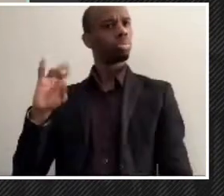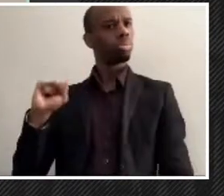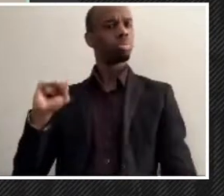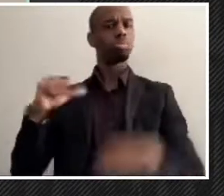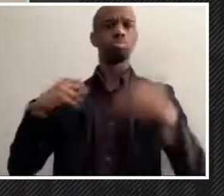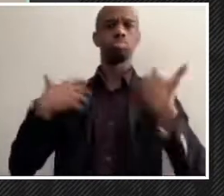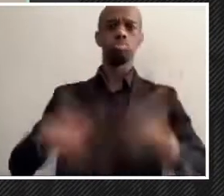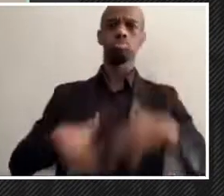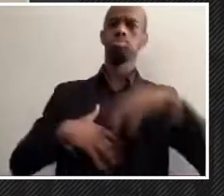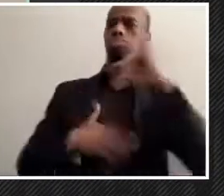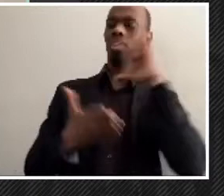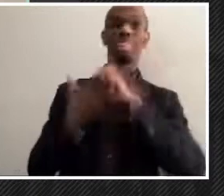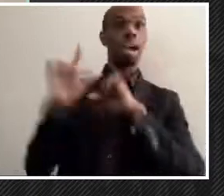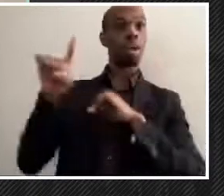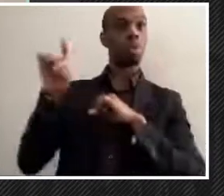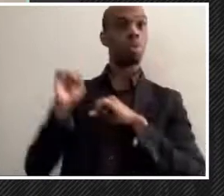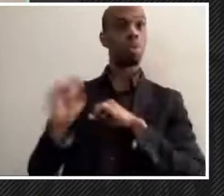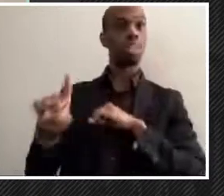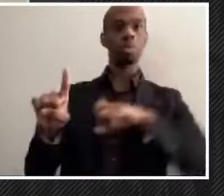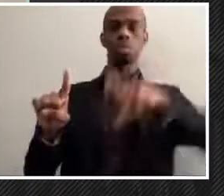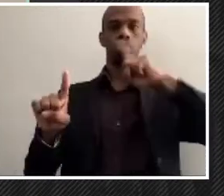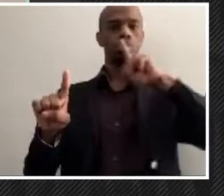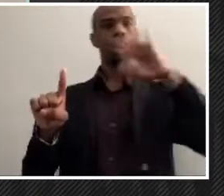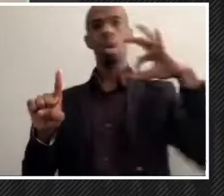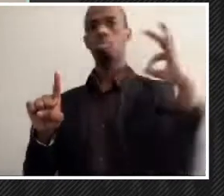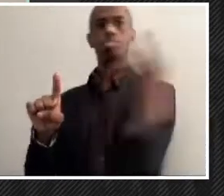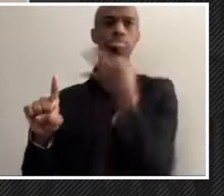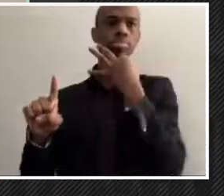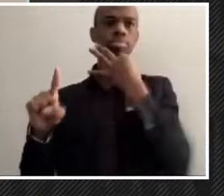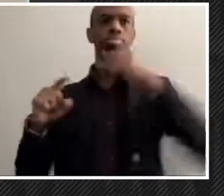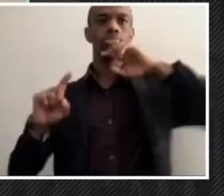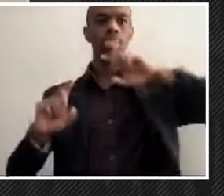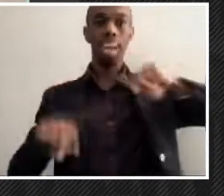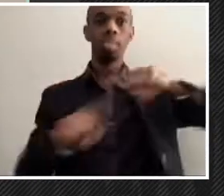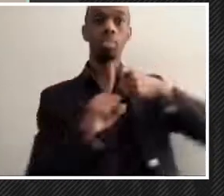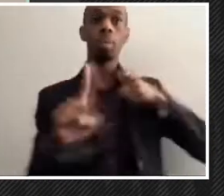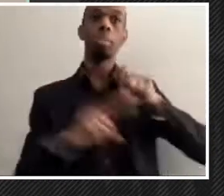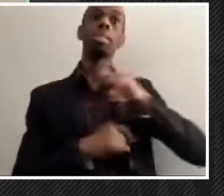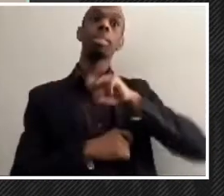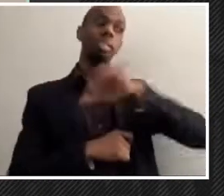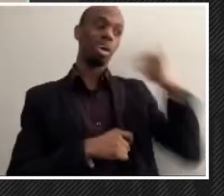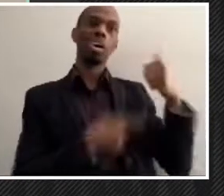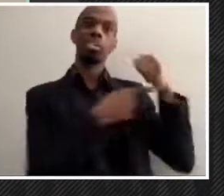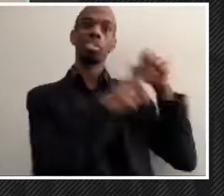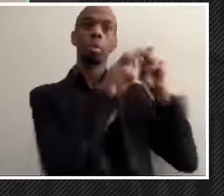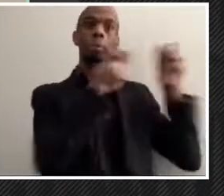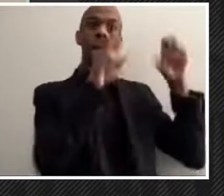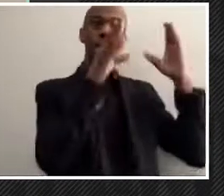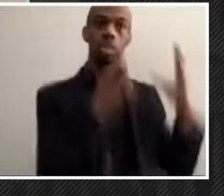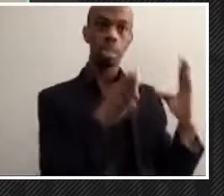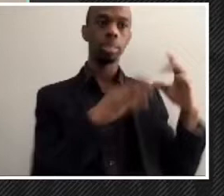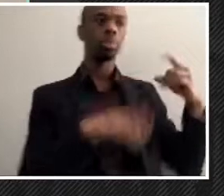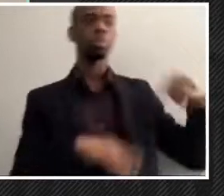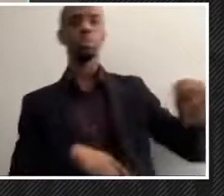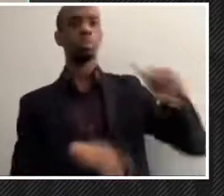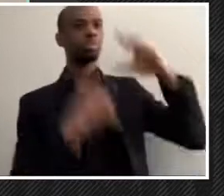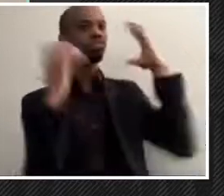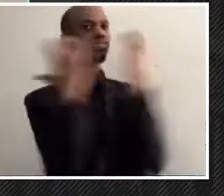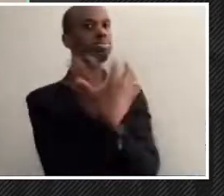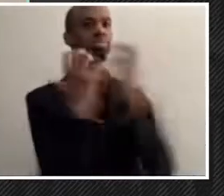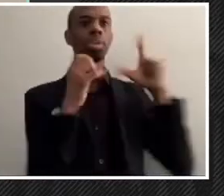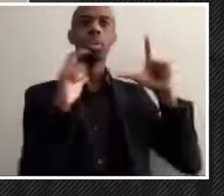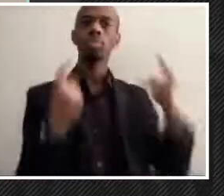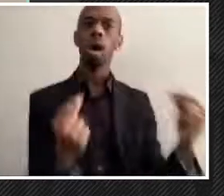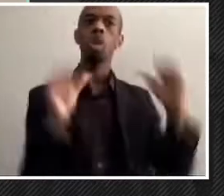answered by the last panel, and I just was floored with the great work that they've done to make sure we center the fact